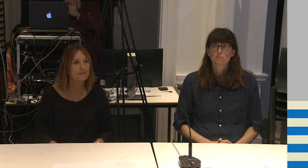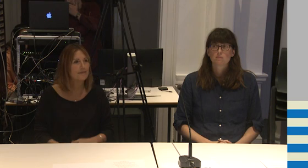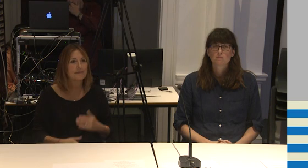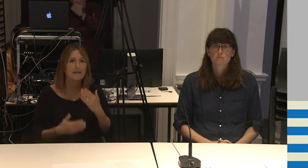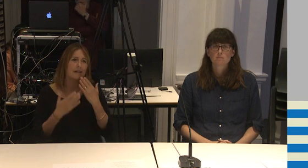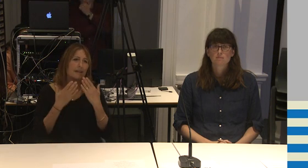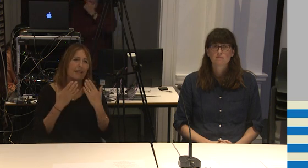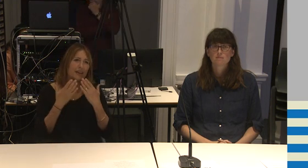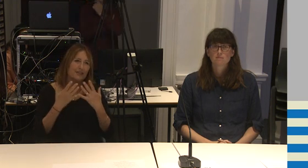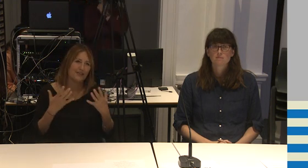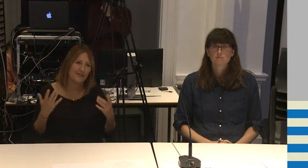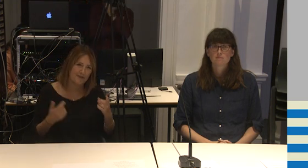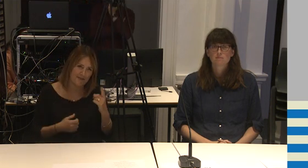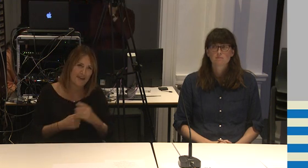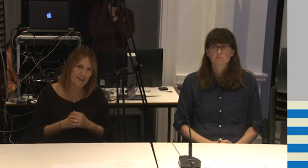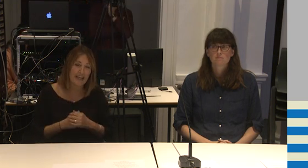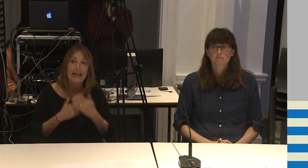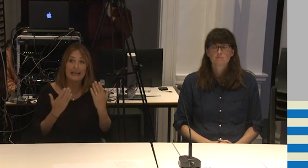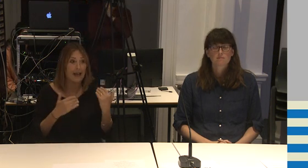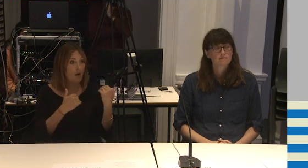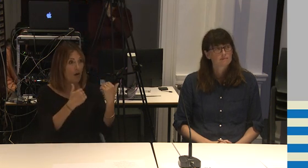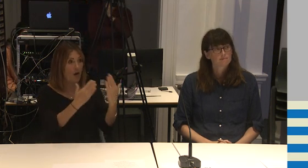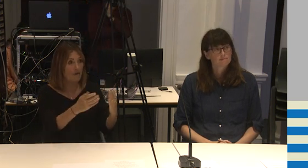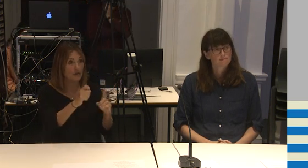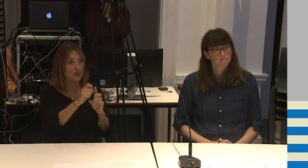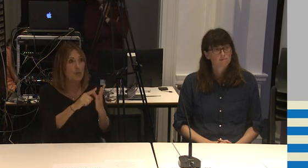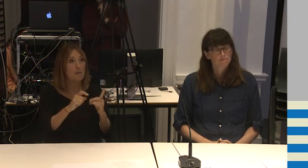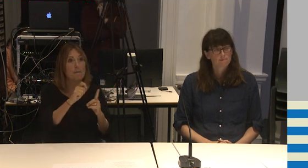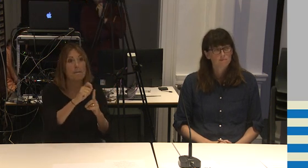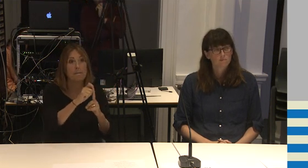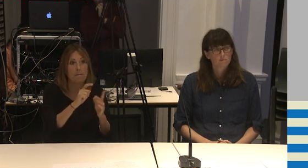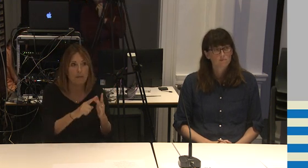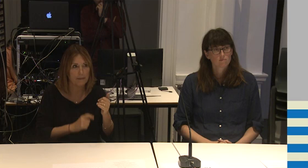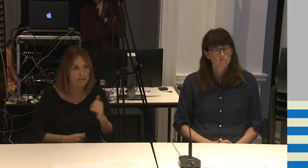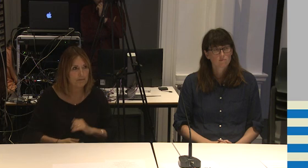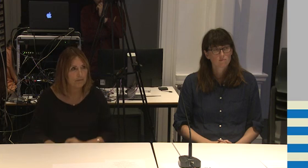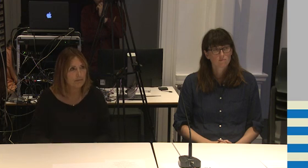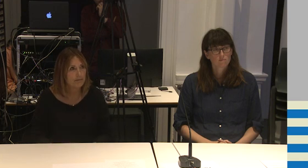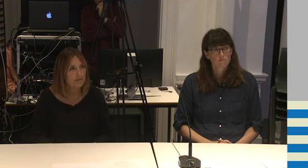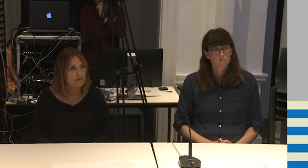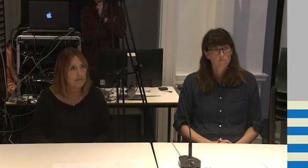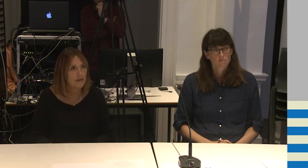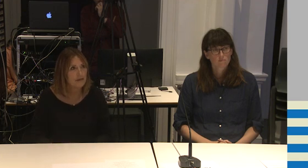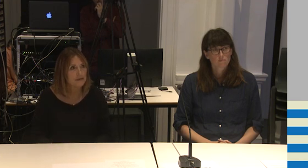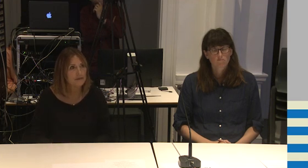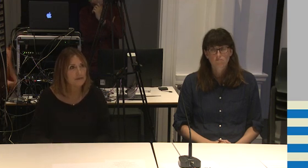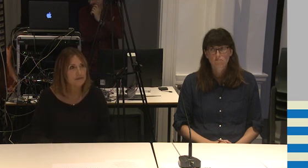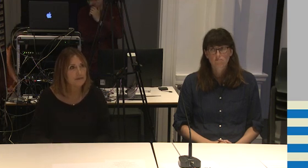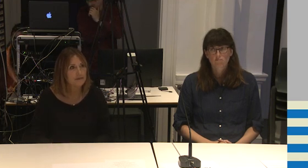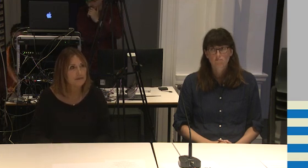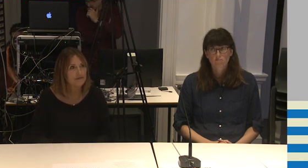Thank you so much, Chris. And now over to you, Poppy. Great. Do you need me to lean in at all or anything? Okay,